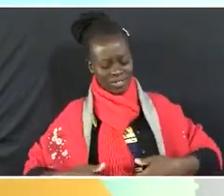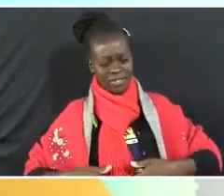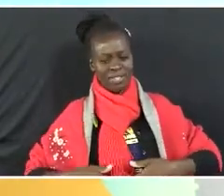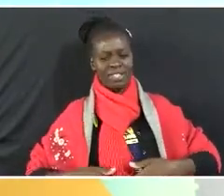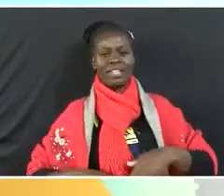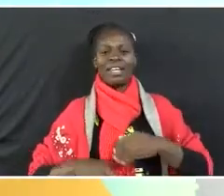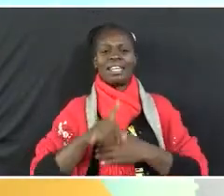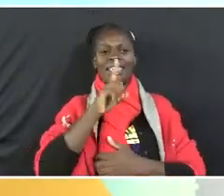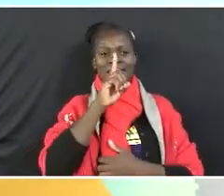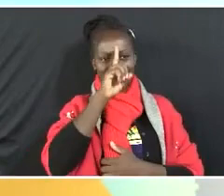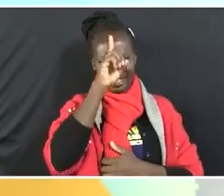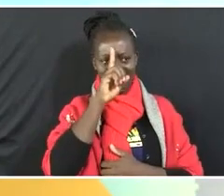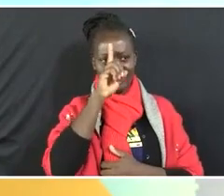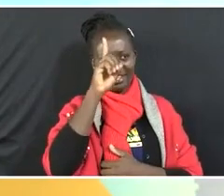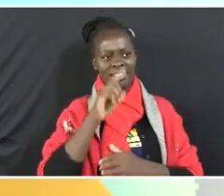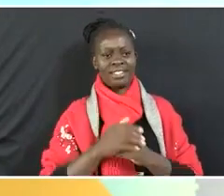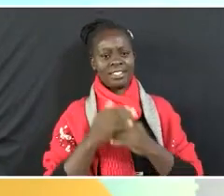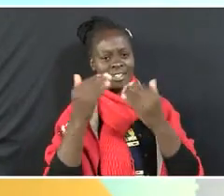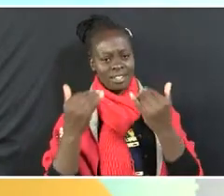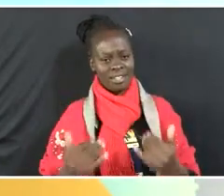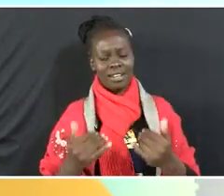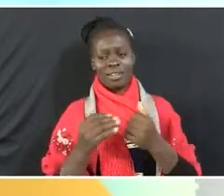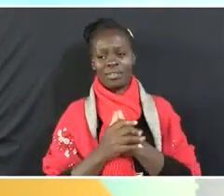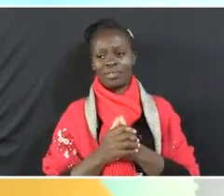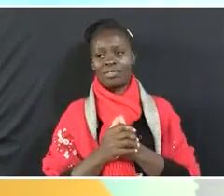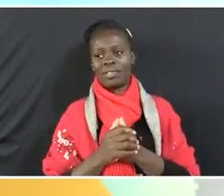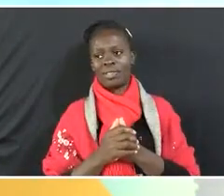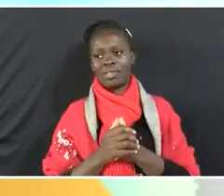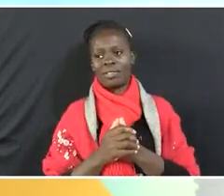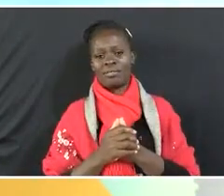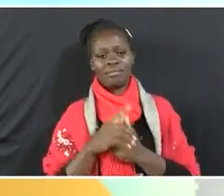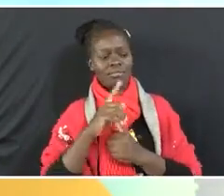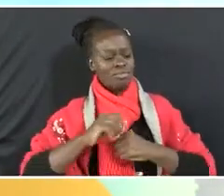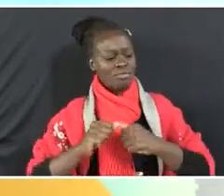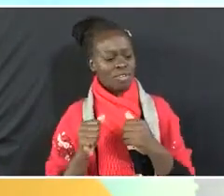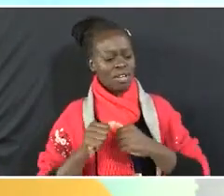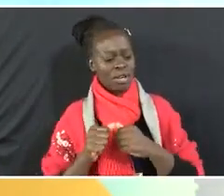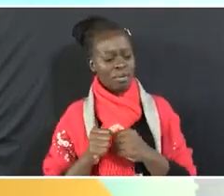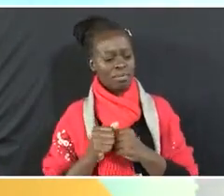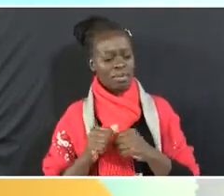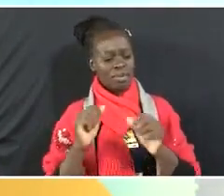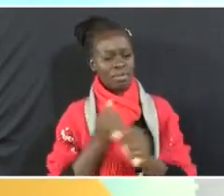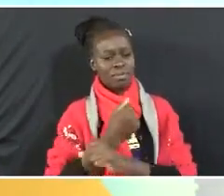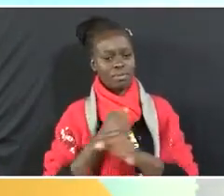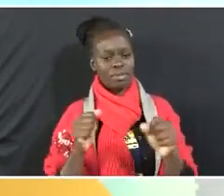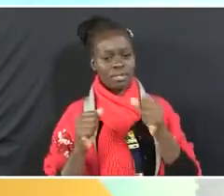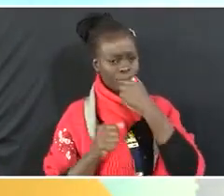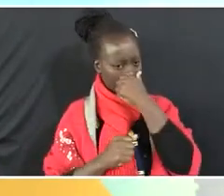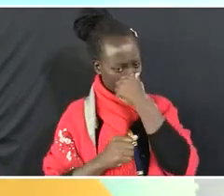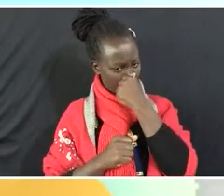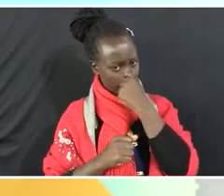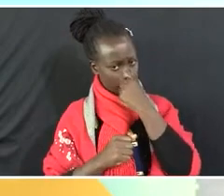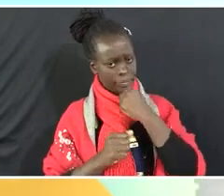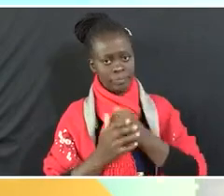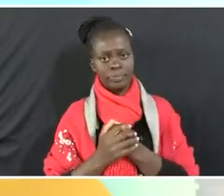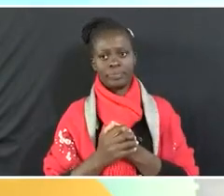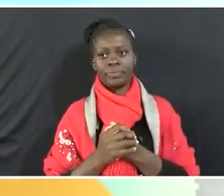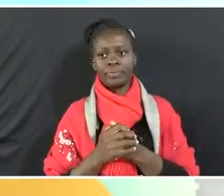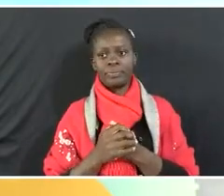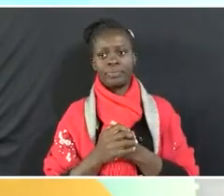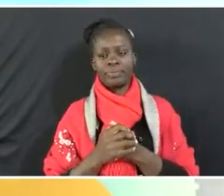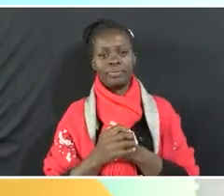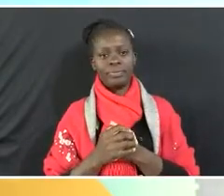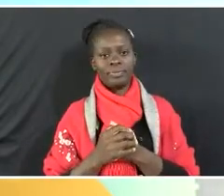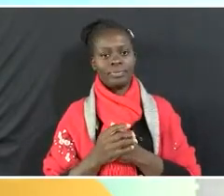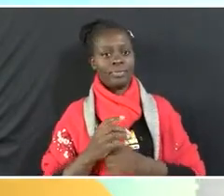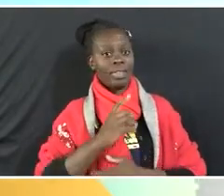in the future. We cannot be having. And I've seen so many of my friends here. They are deacons and